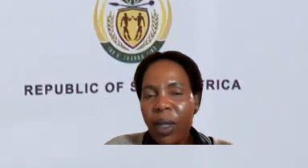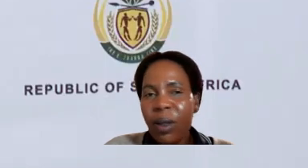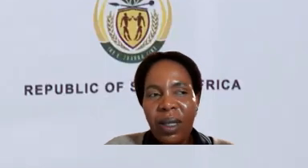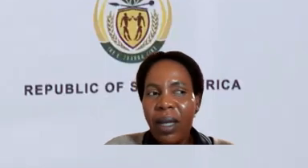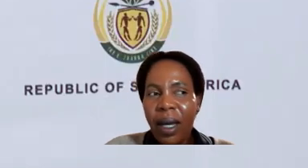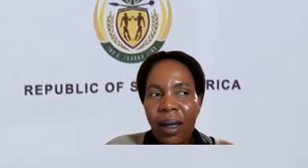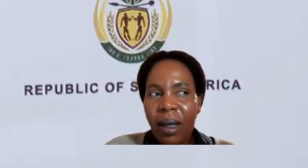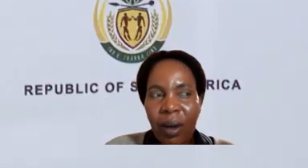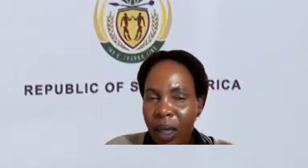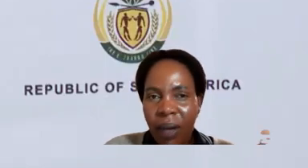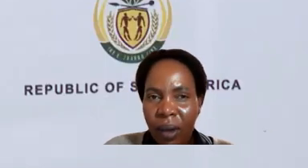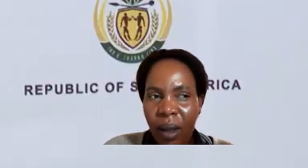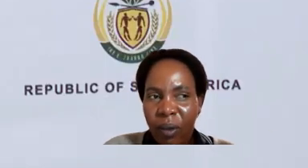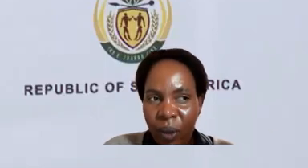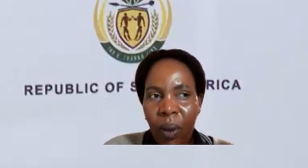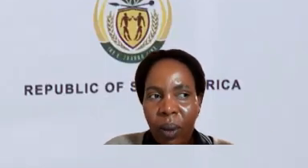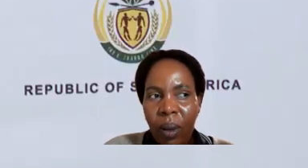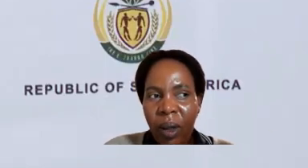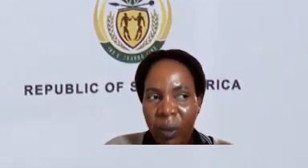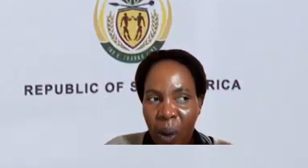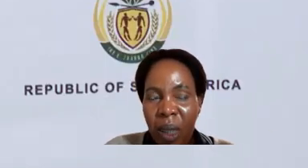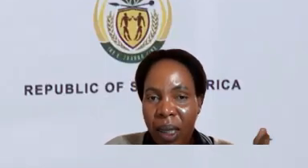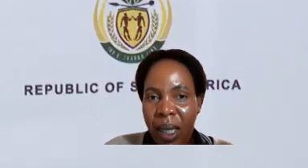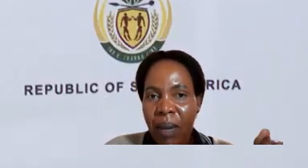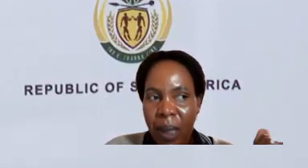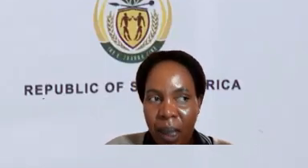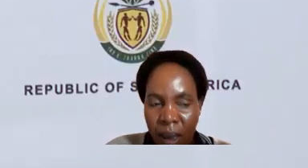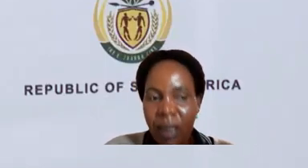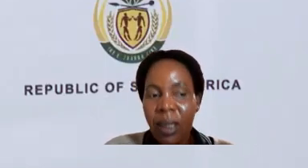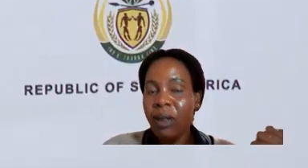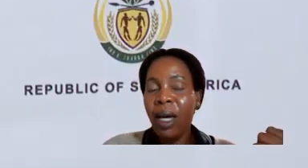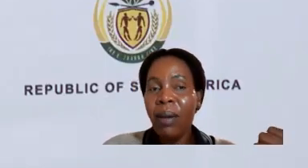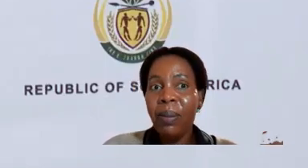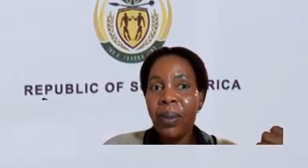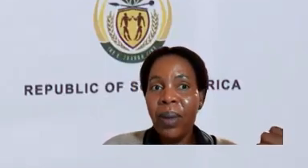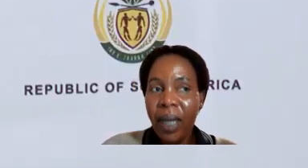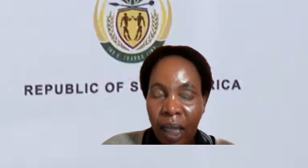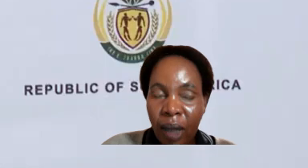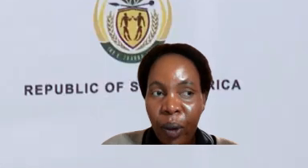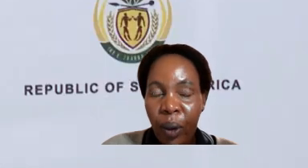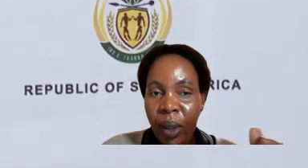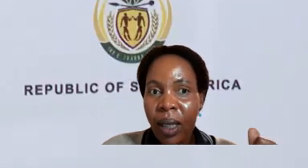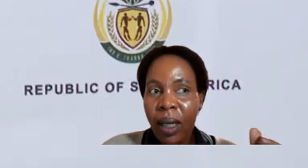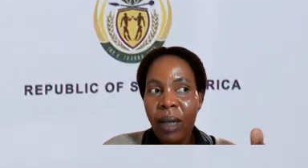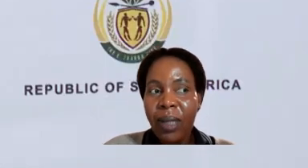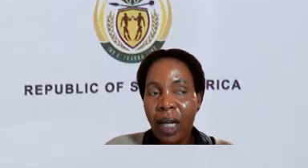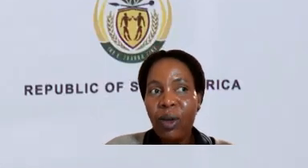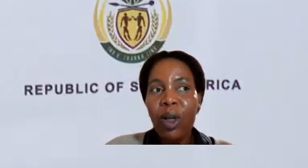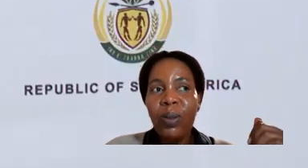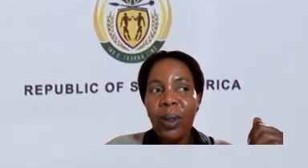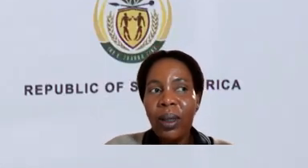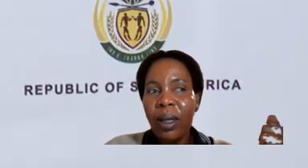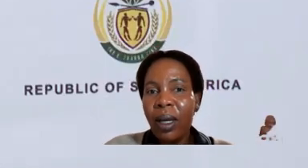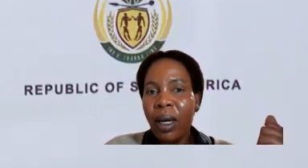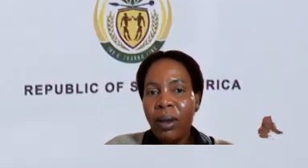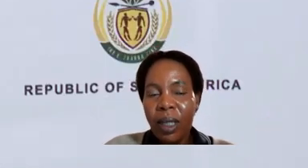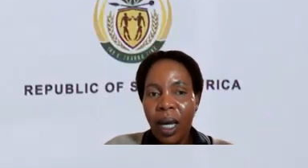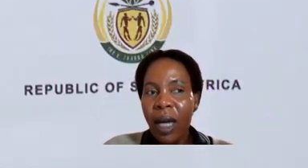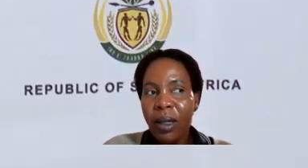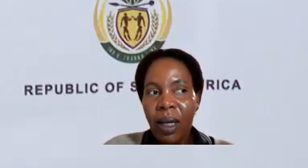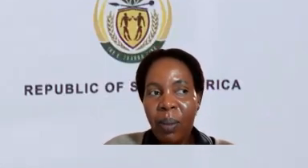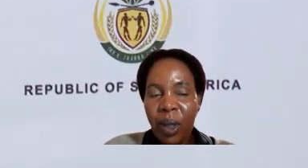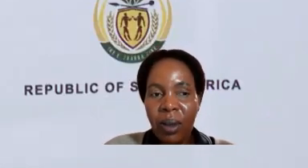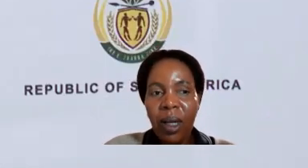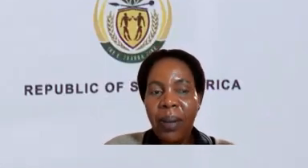The government's not saying they're not giving them food. The food is there, but they just need to come up and get the food. They'll be sent to hospital